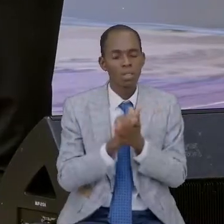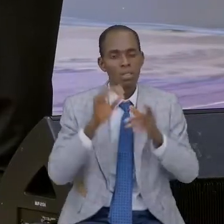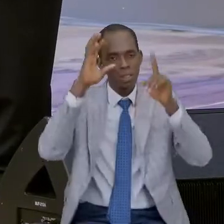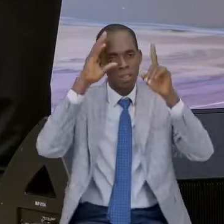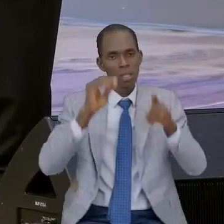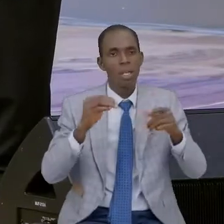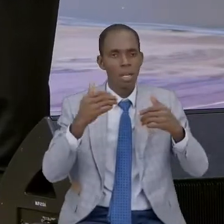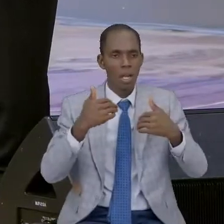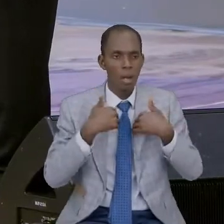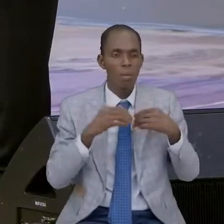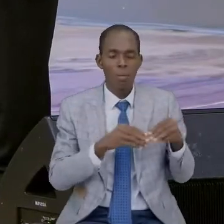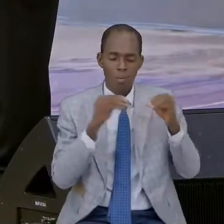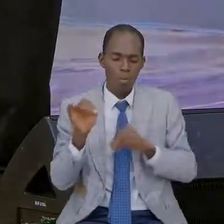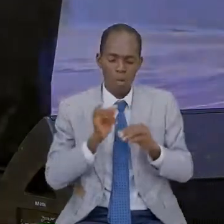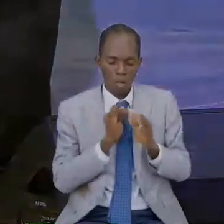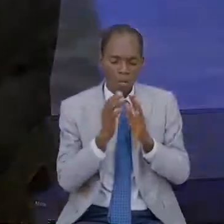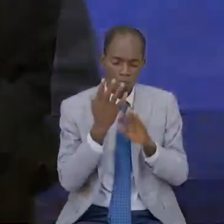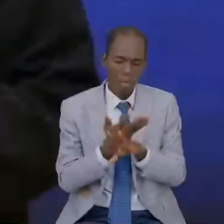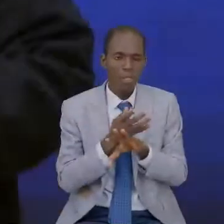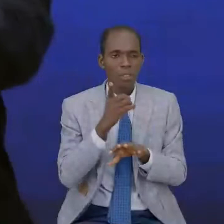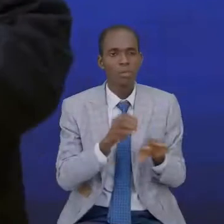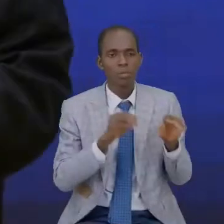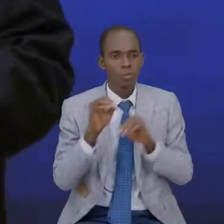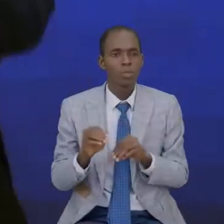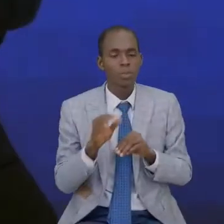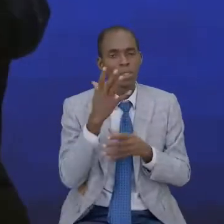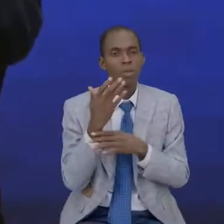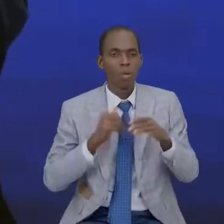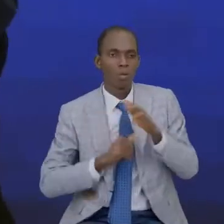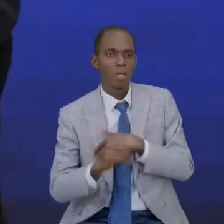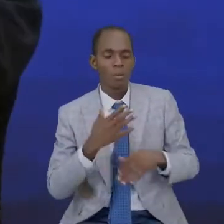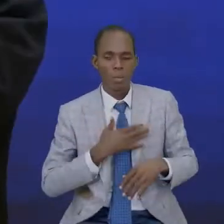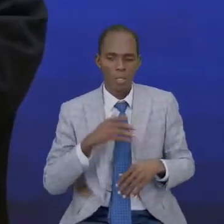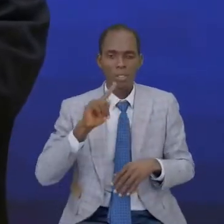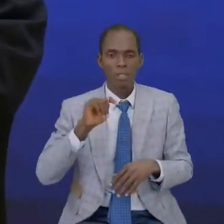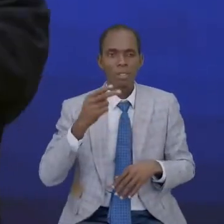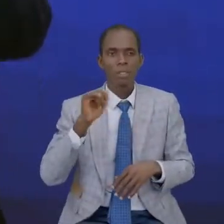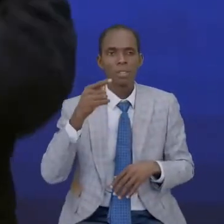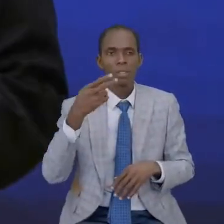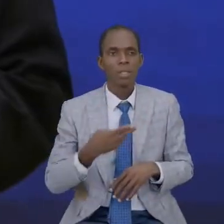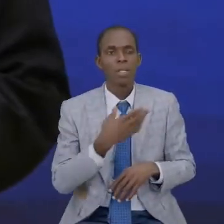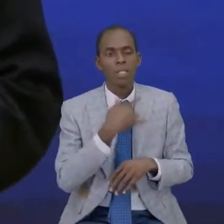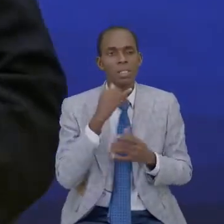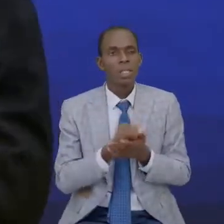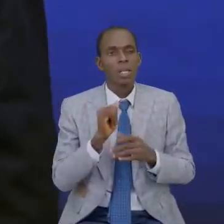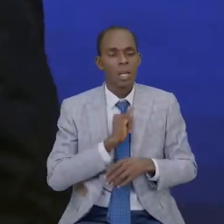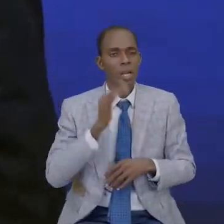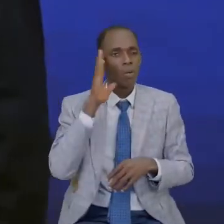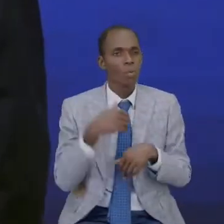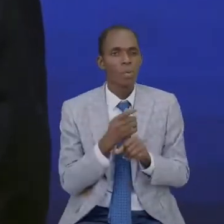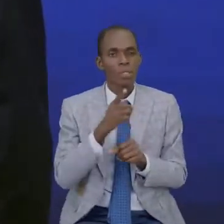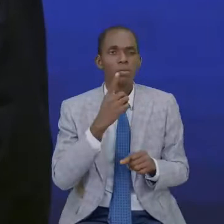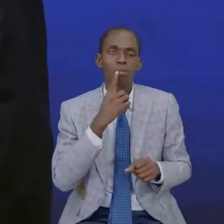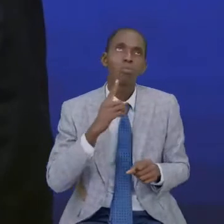pray thee, thy hand under my thigh. And then in verse 3, it says, and I will make thee swear by the Lord,